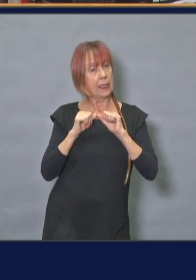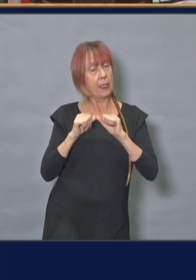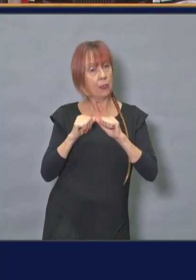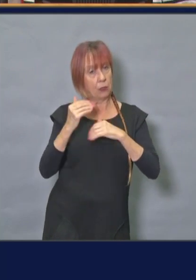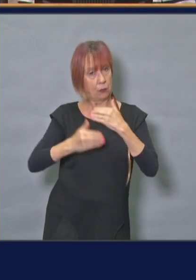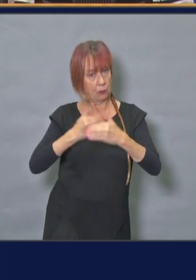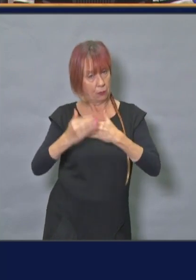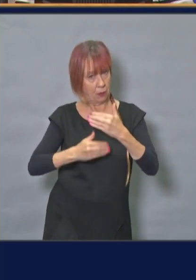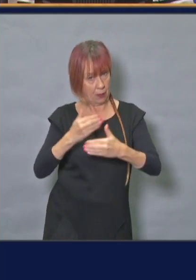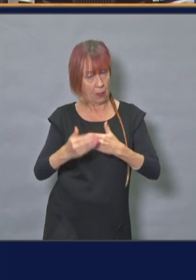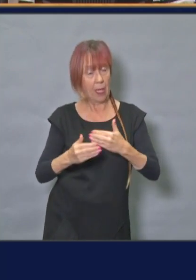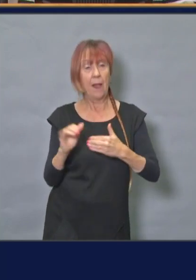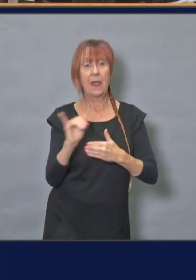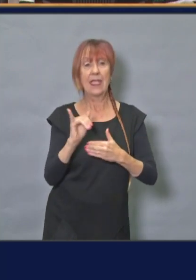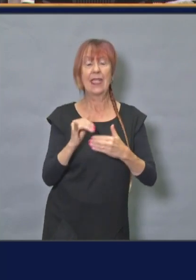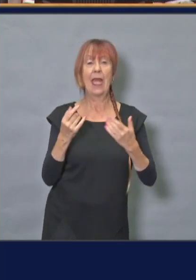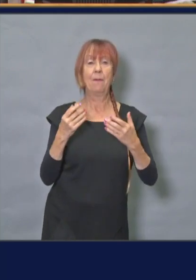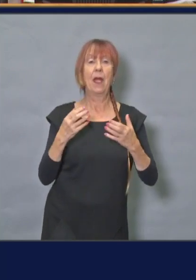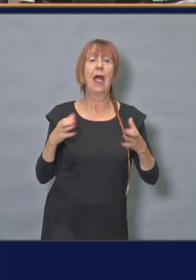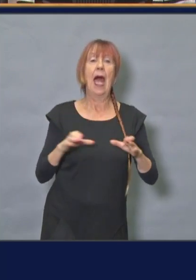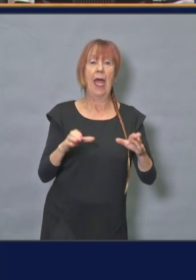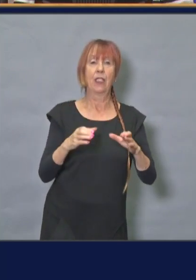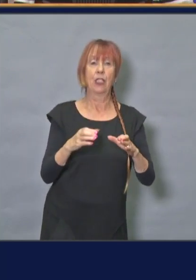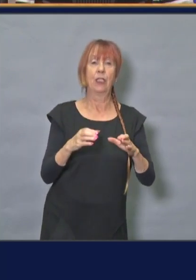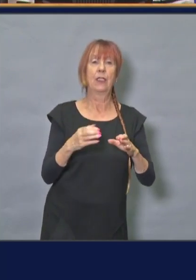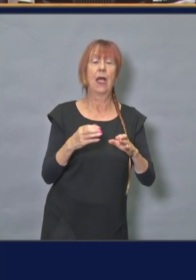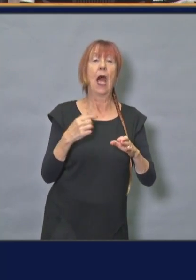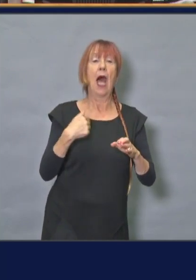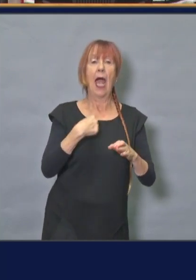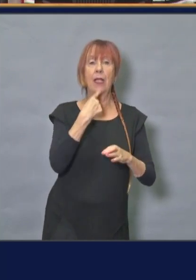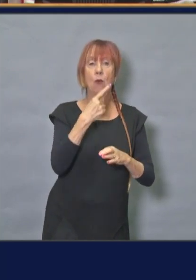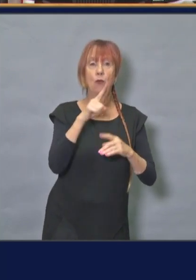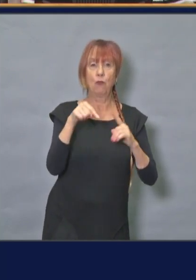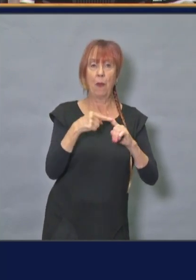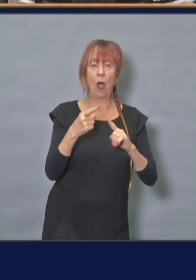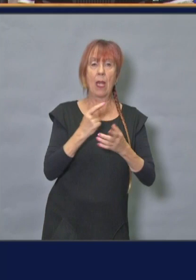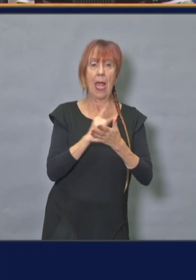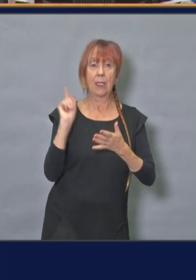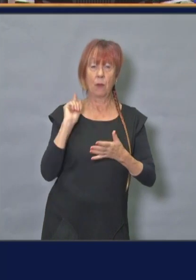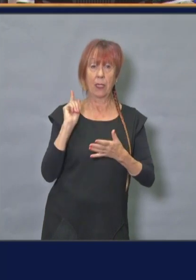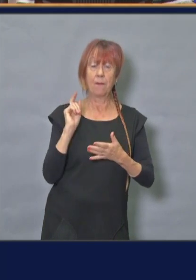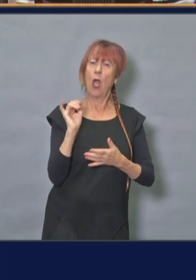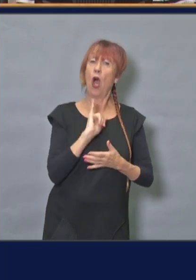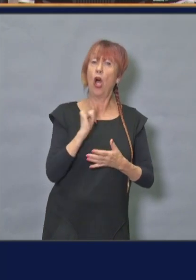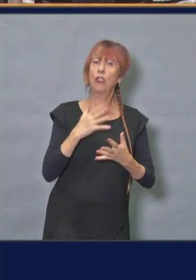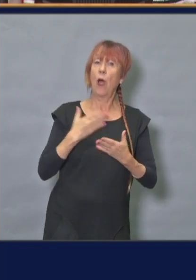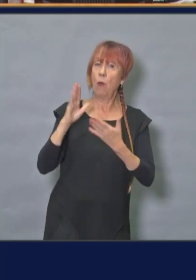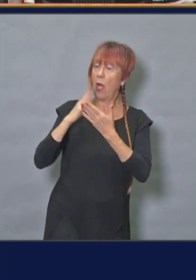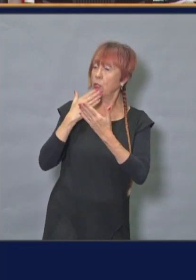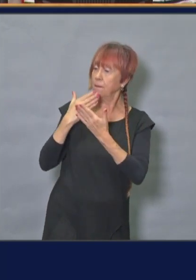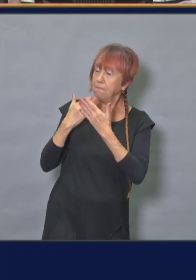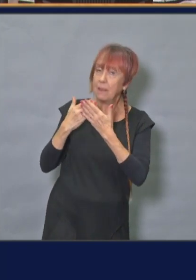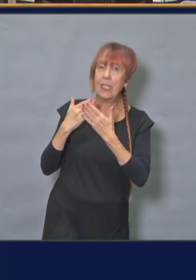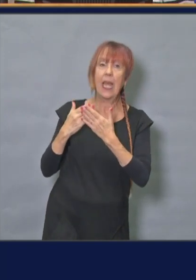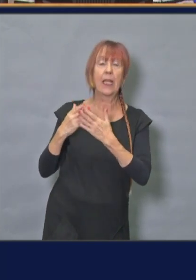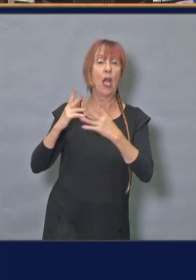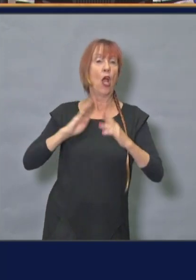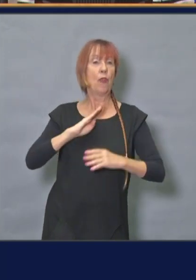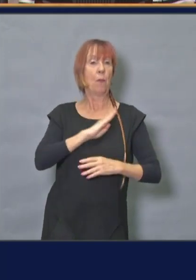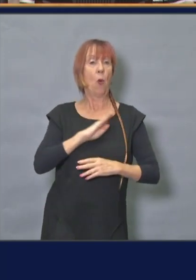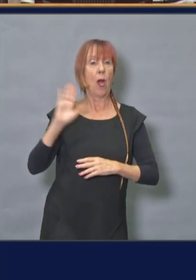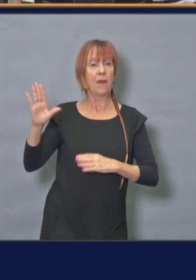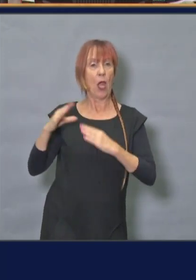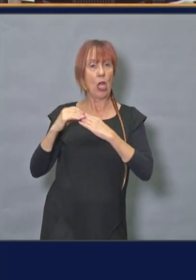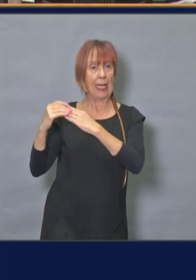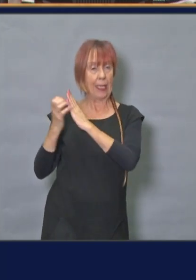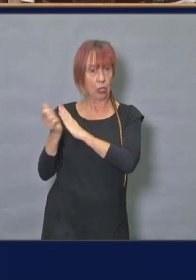as I noted last week. I also want to take a moment to appreciate the board's leadership in identifying racism as a public health